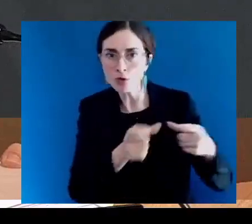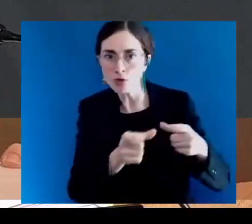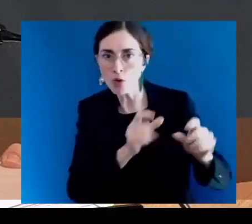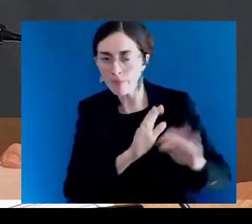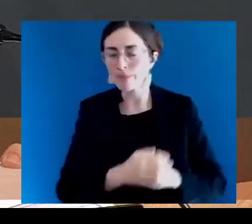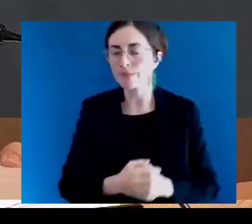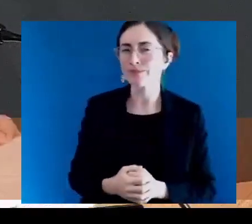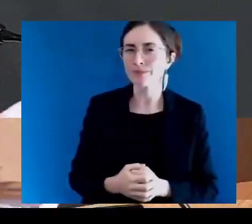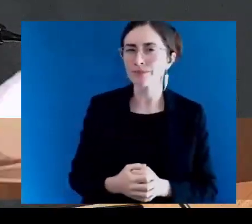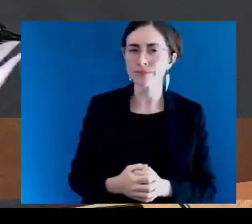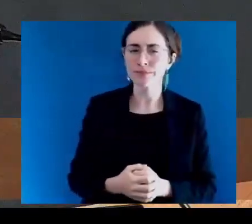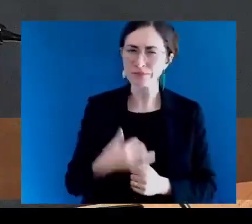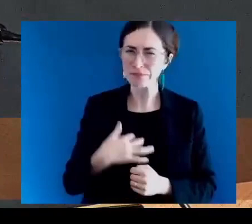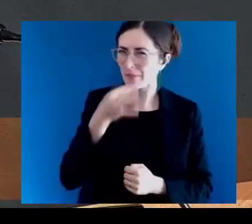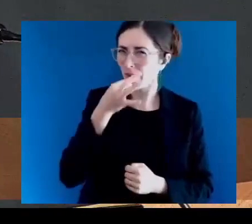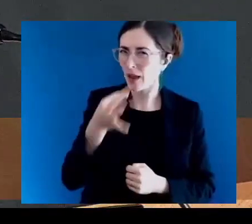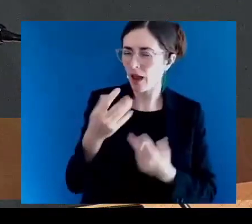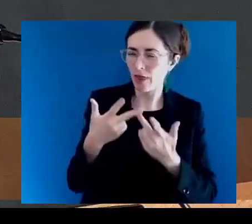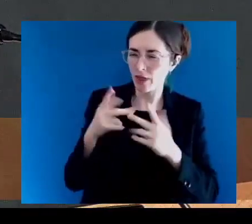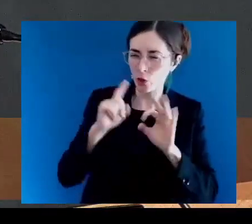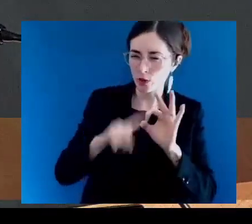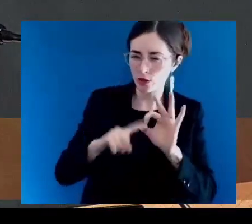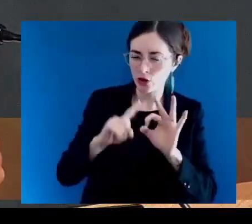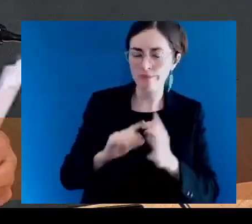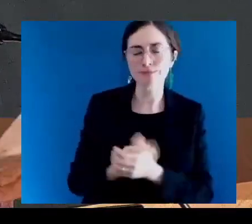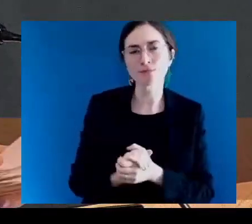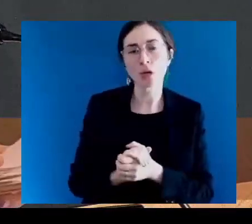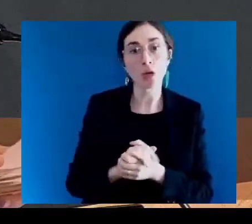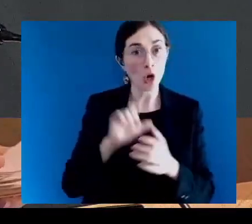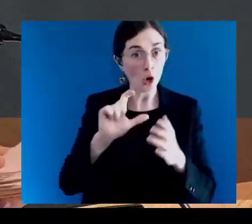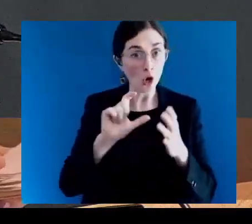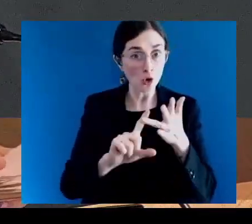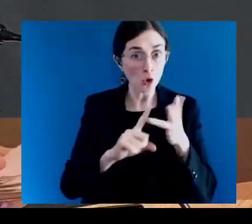the coal that's mined, is that...